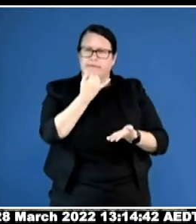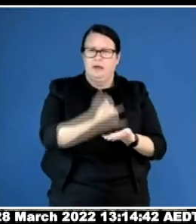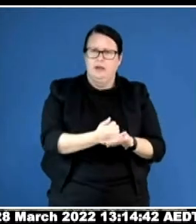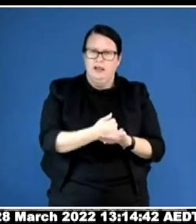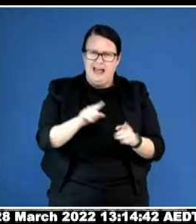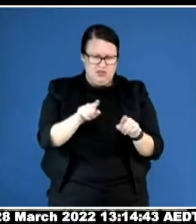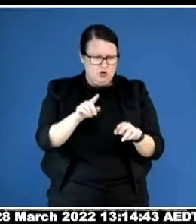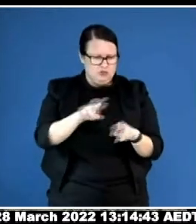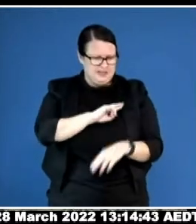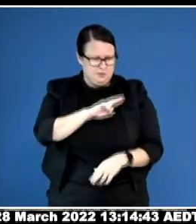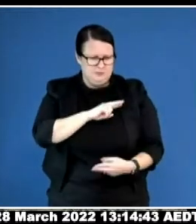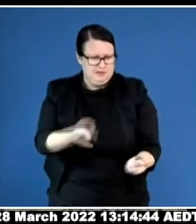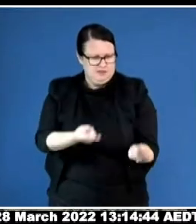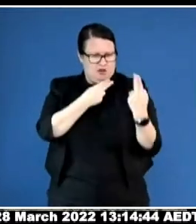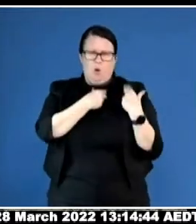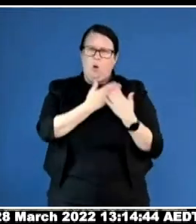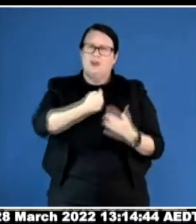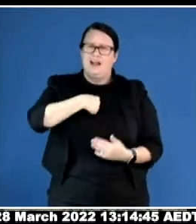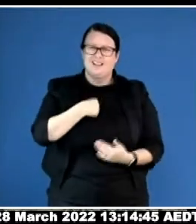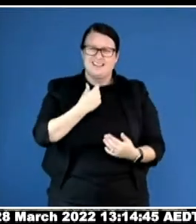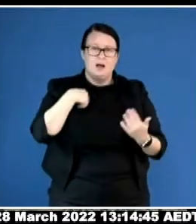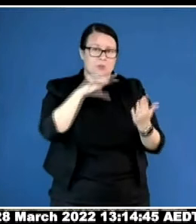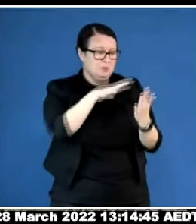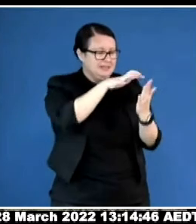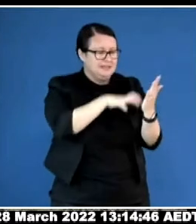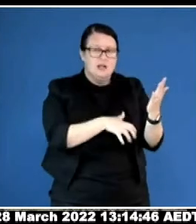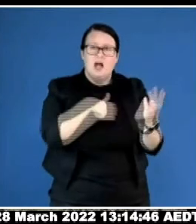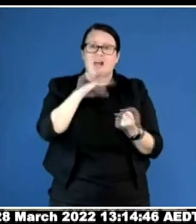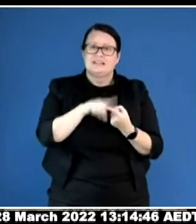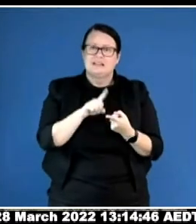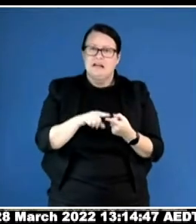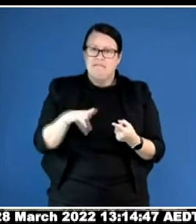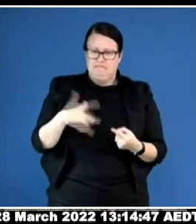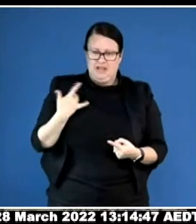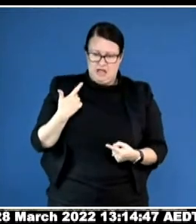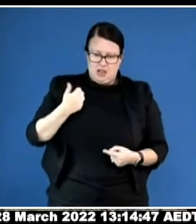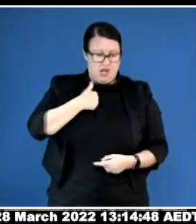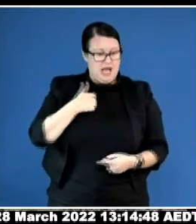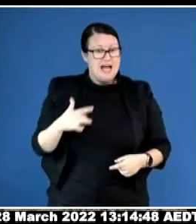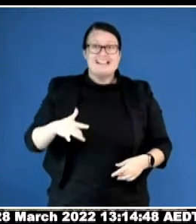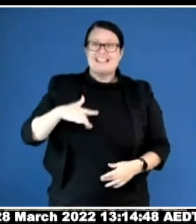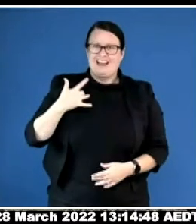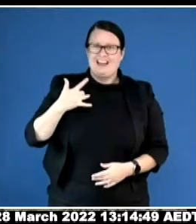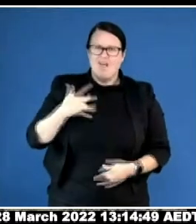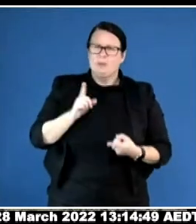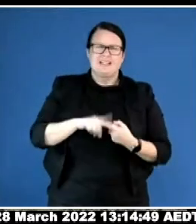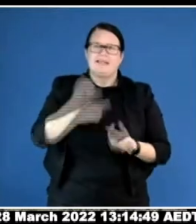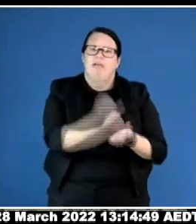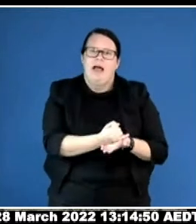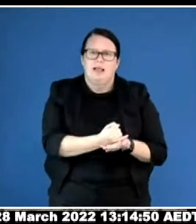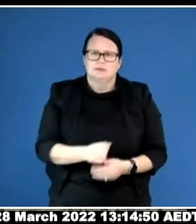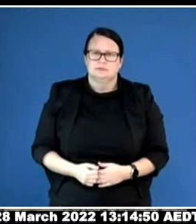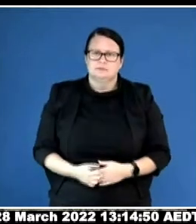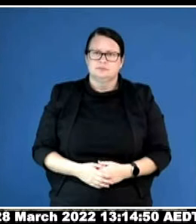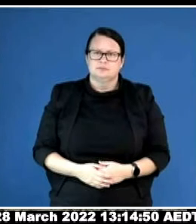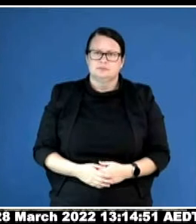that's one of the things I put in my statement, was that I still do feel like a failure as a survivor. I'm not the woman who got up and said, enough is